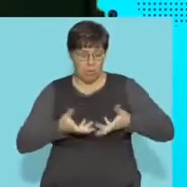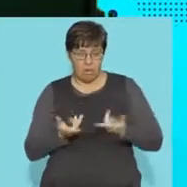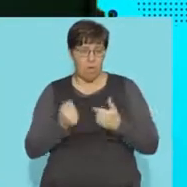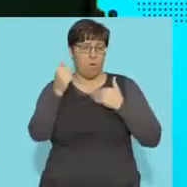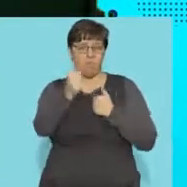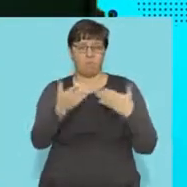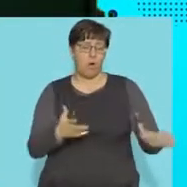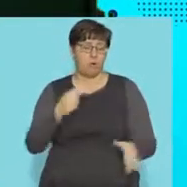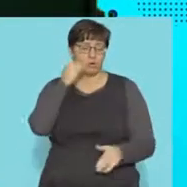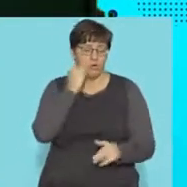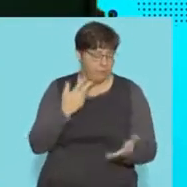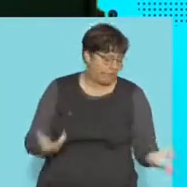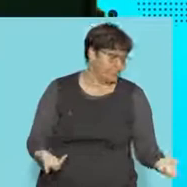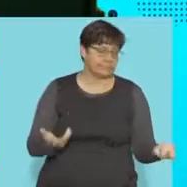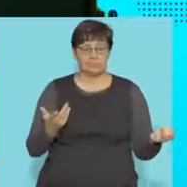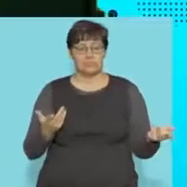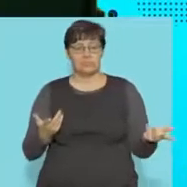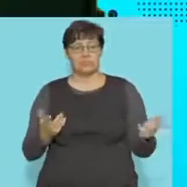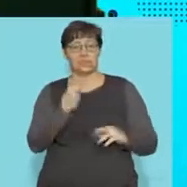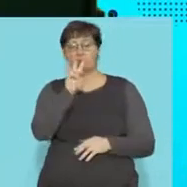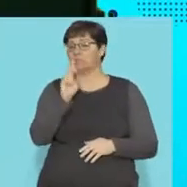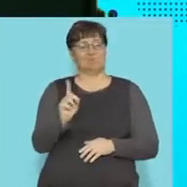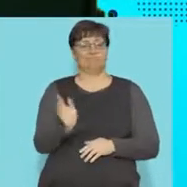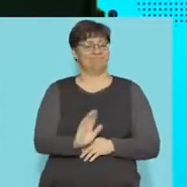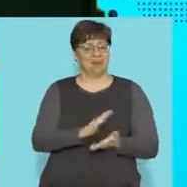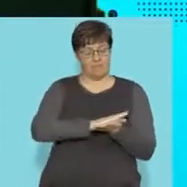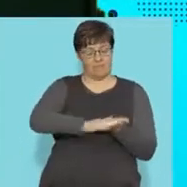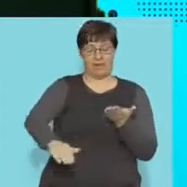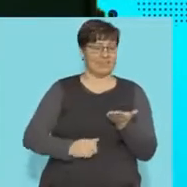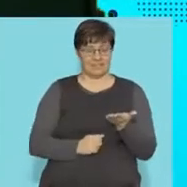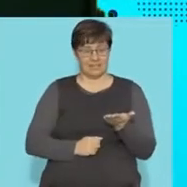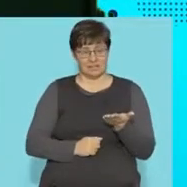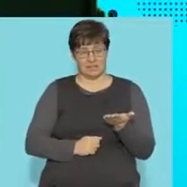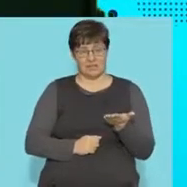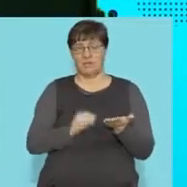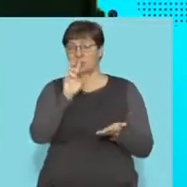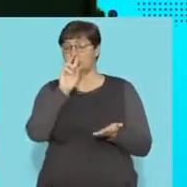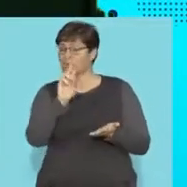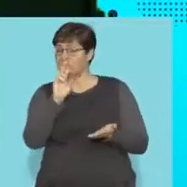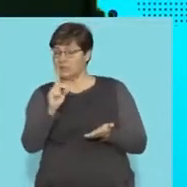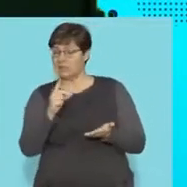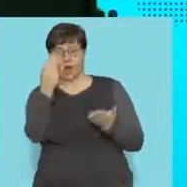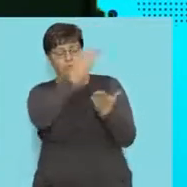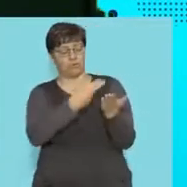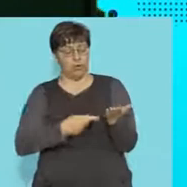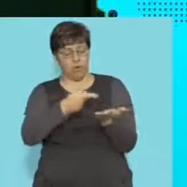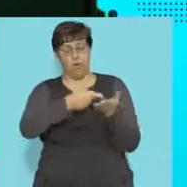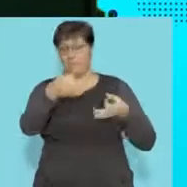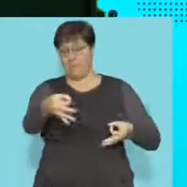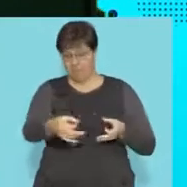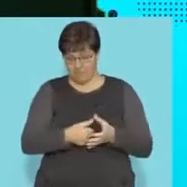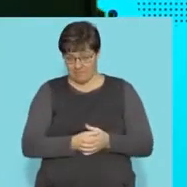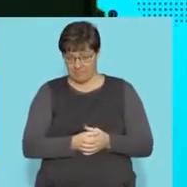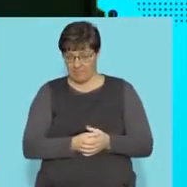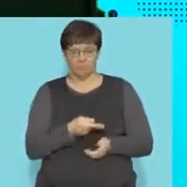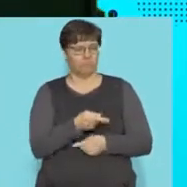of chocolates. It's not a two-dimensional shape because a two-dimensional shape could be drawn on a flat piece of paper. So